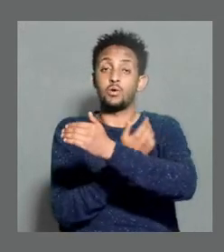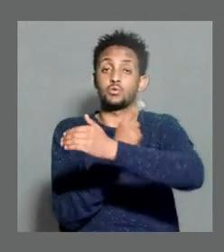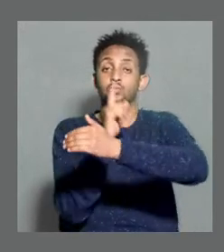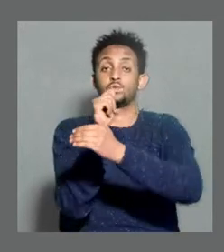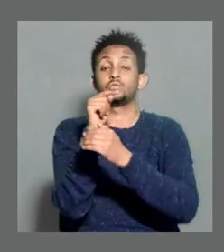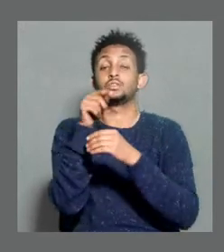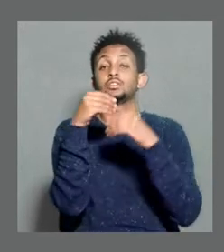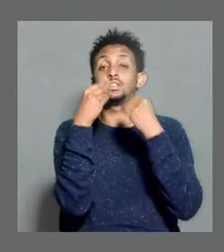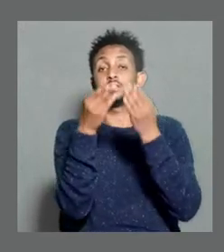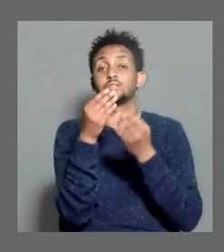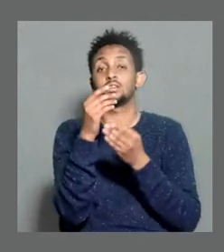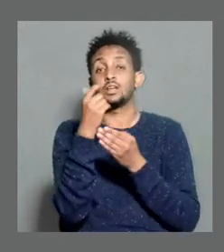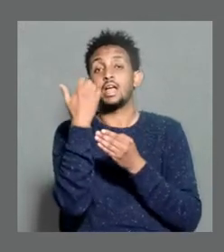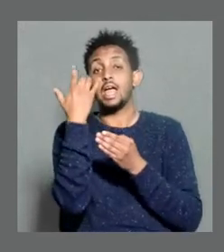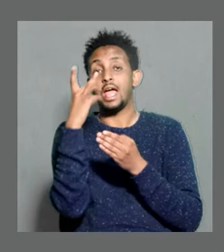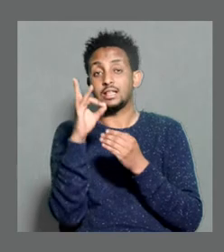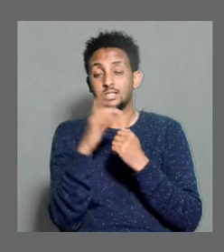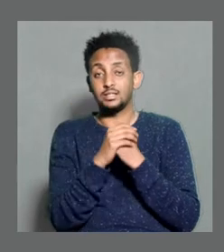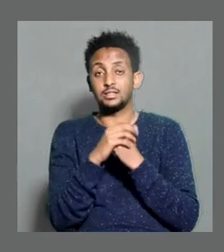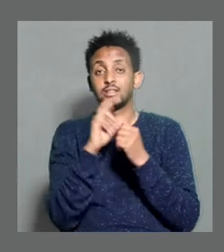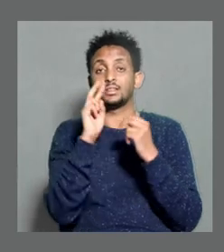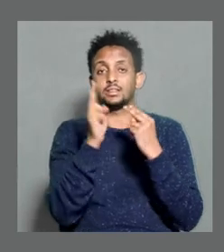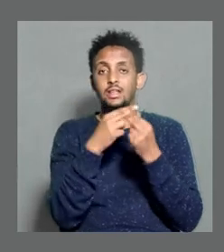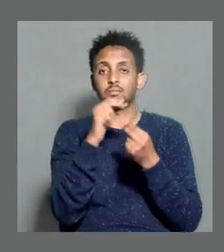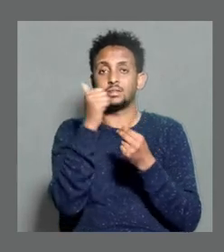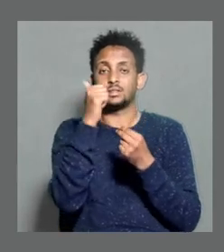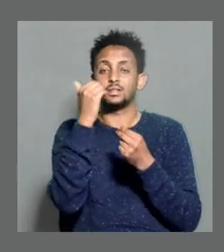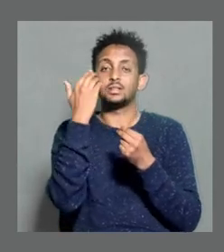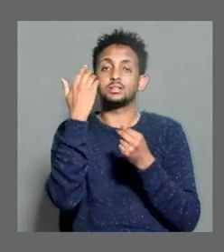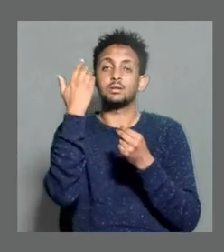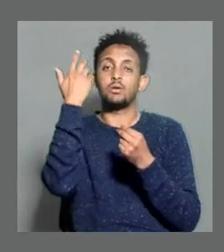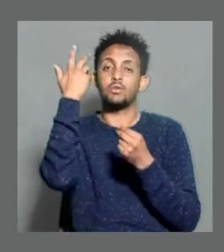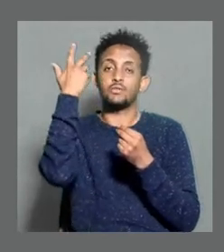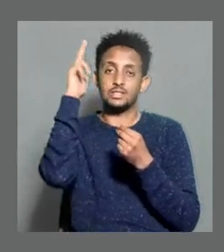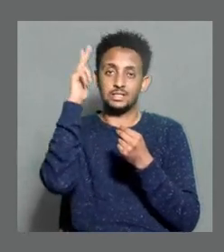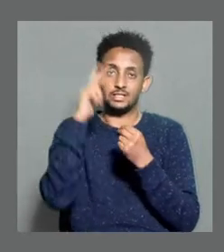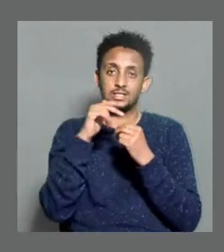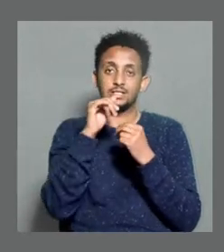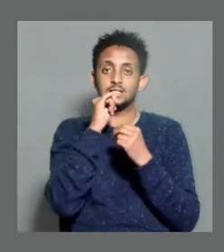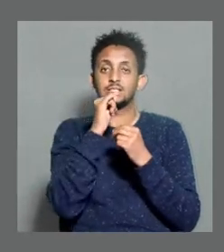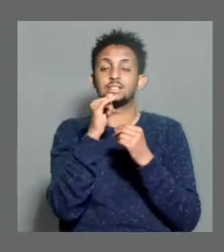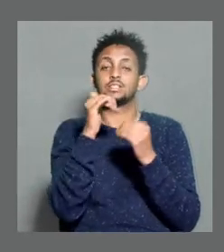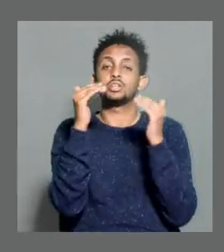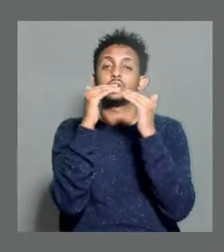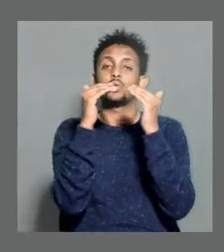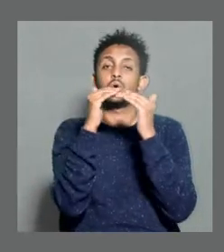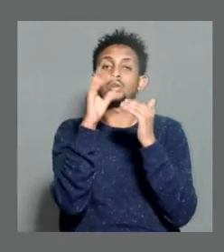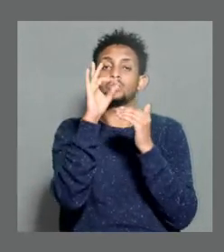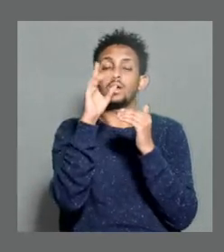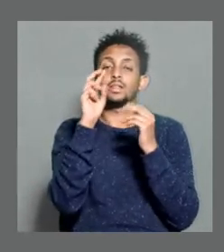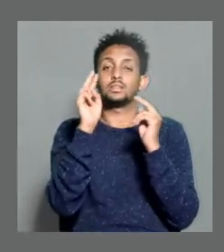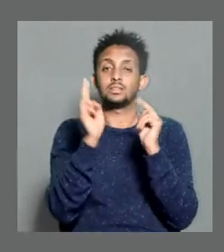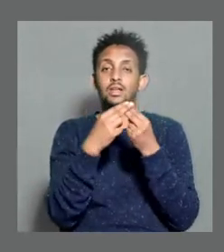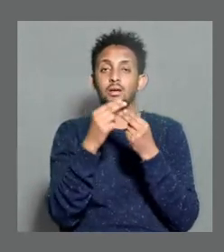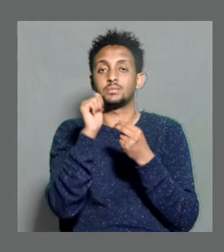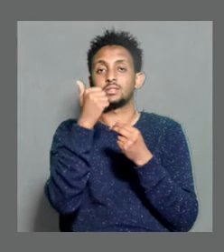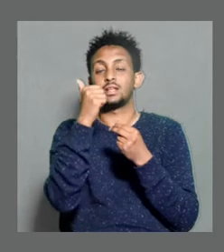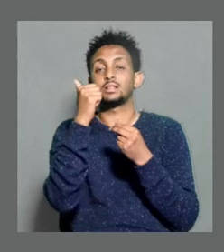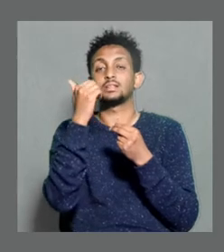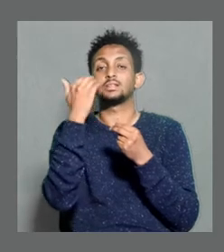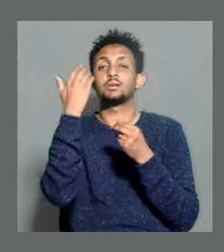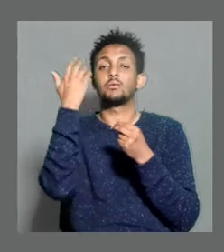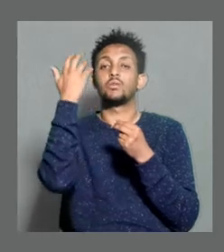it might give us 80 times 10 to the power of 3 is equals to 8 times 10 to the power